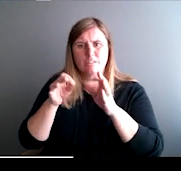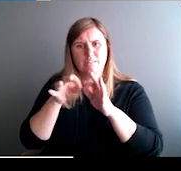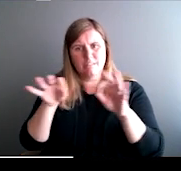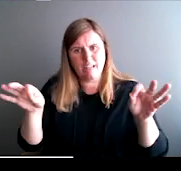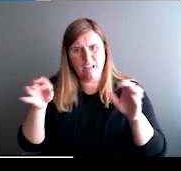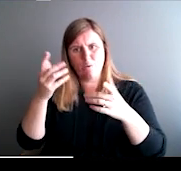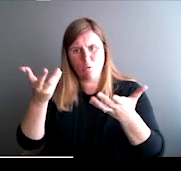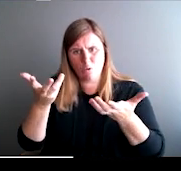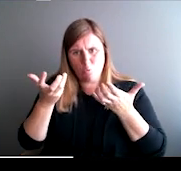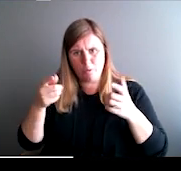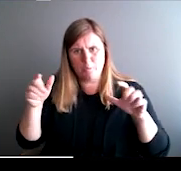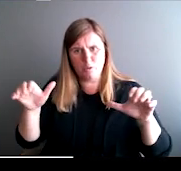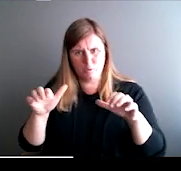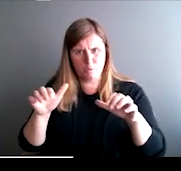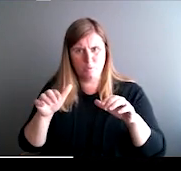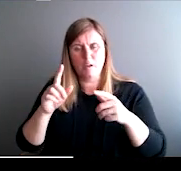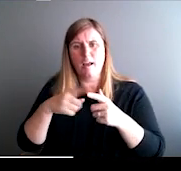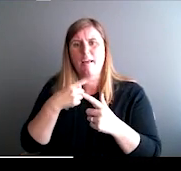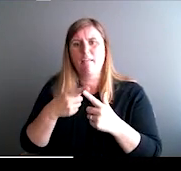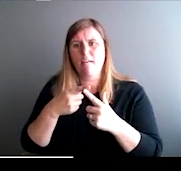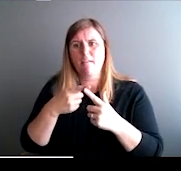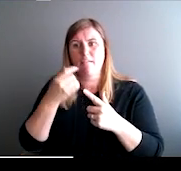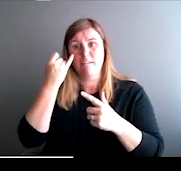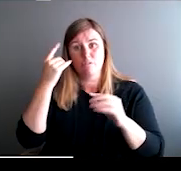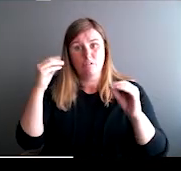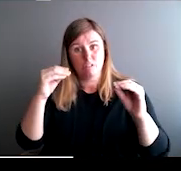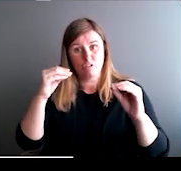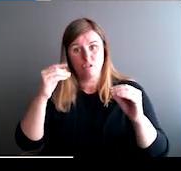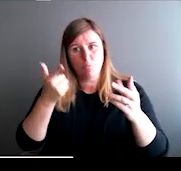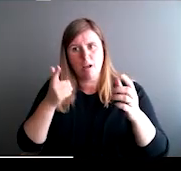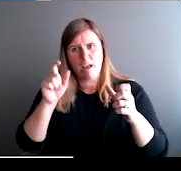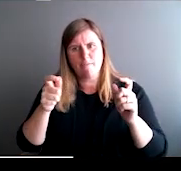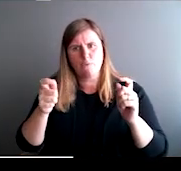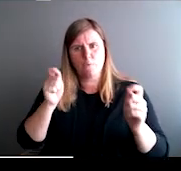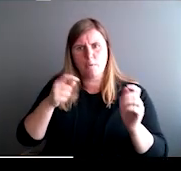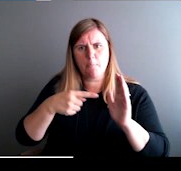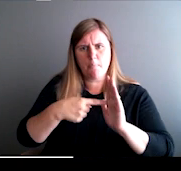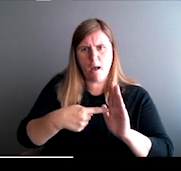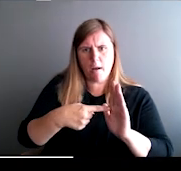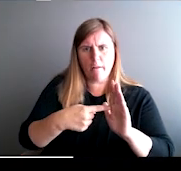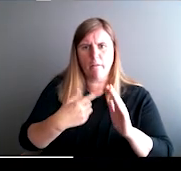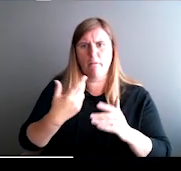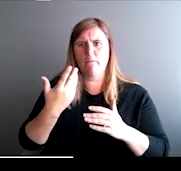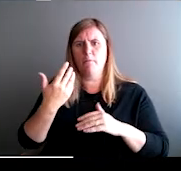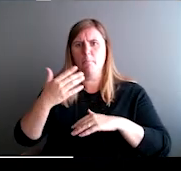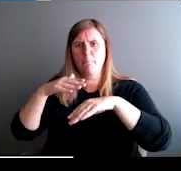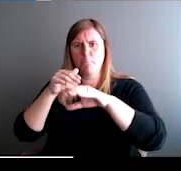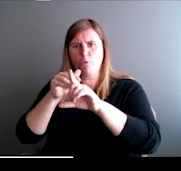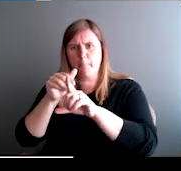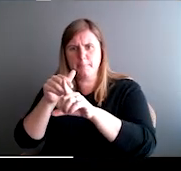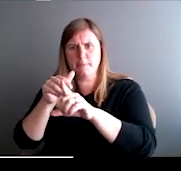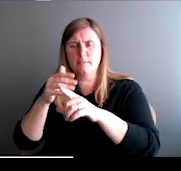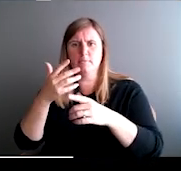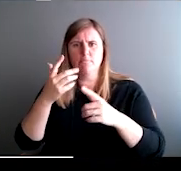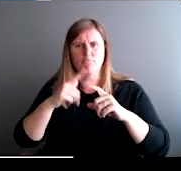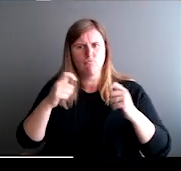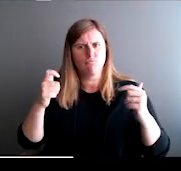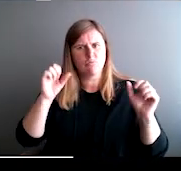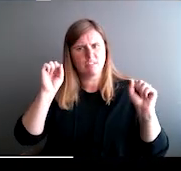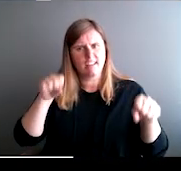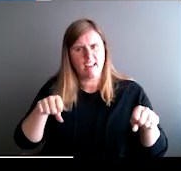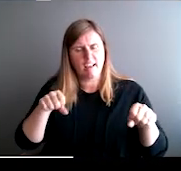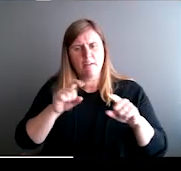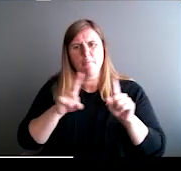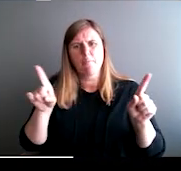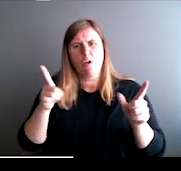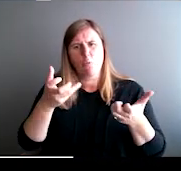want the person to do, and then if you're teaching them, you may have to model it, you may have to prompt, there are all sorts of things to consider, but